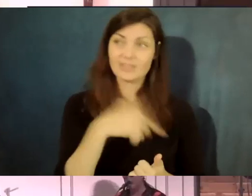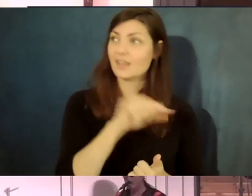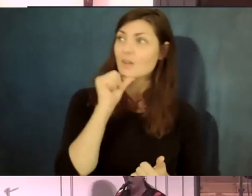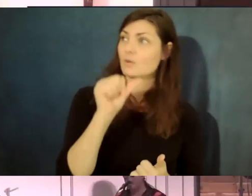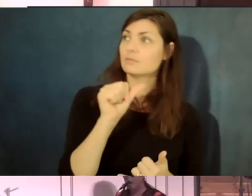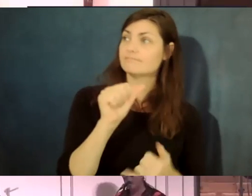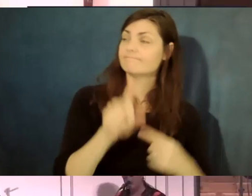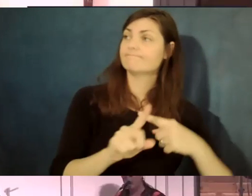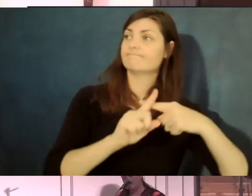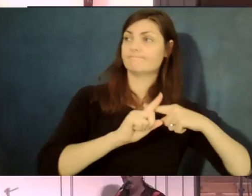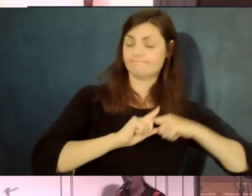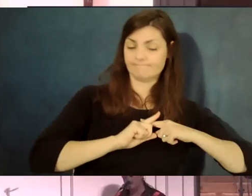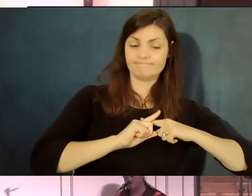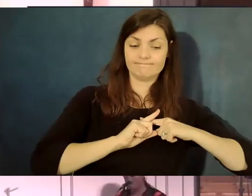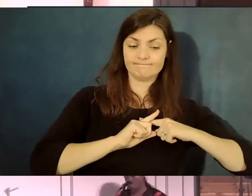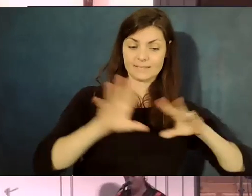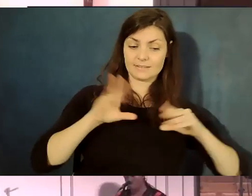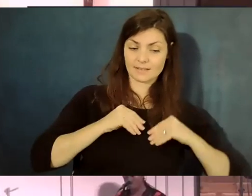receive the truth of the gospel.